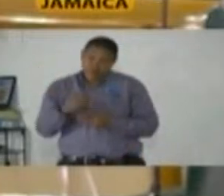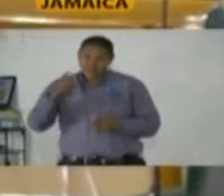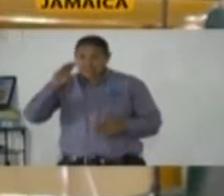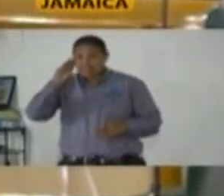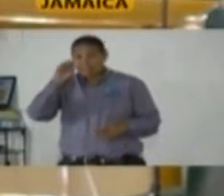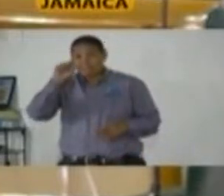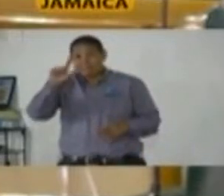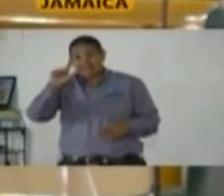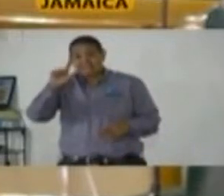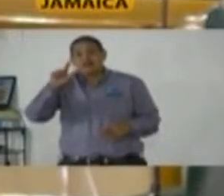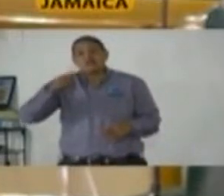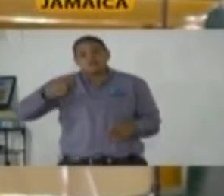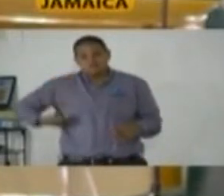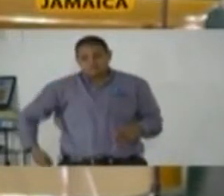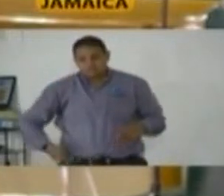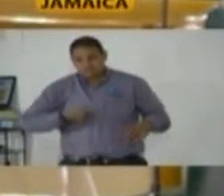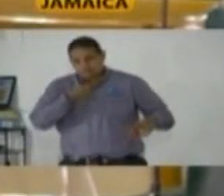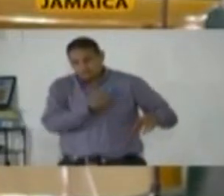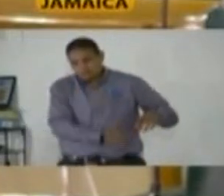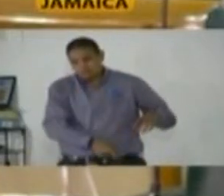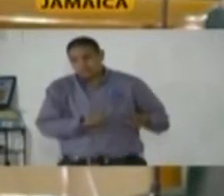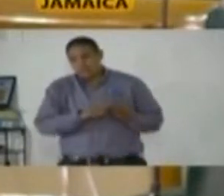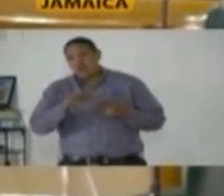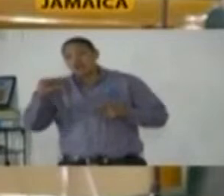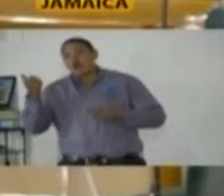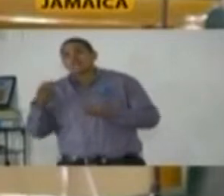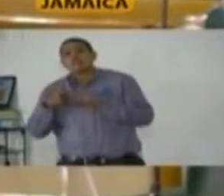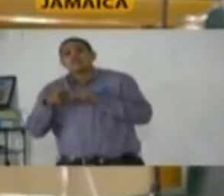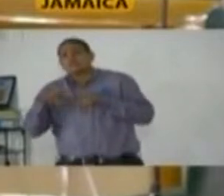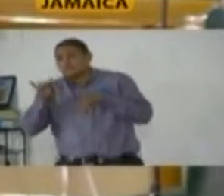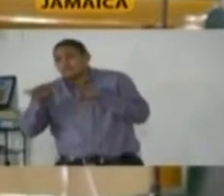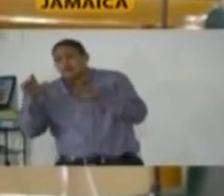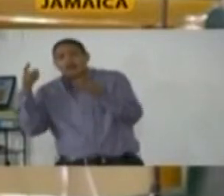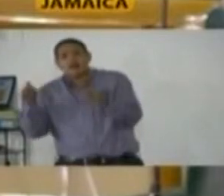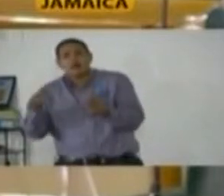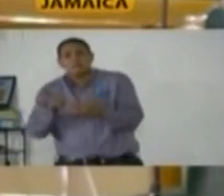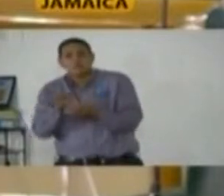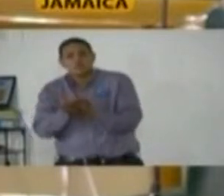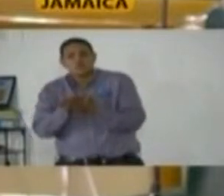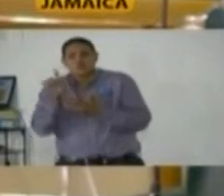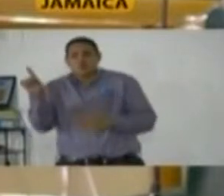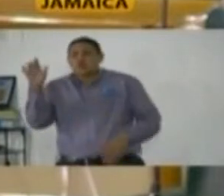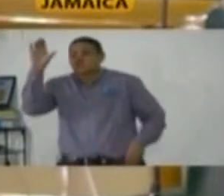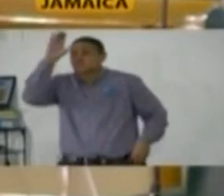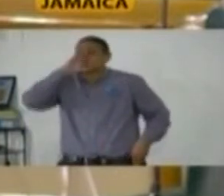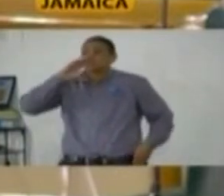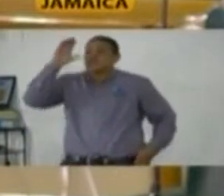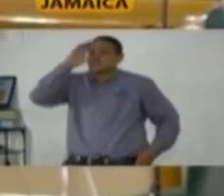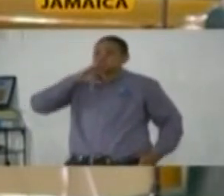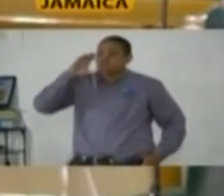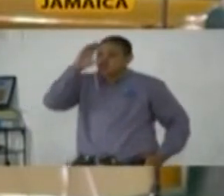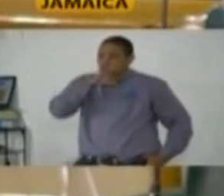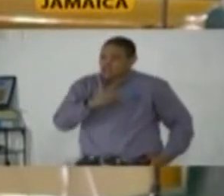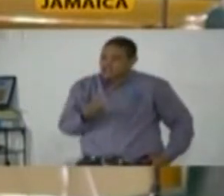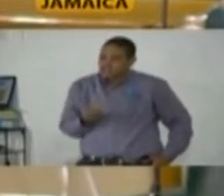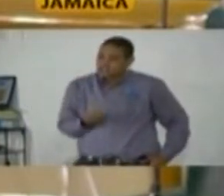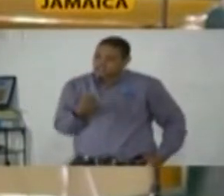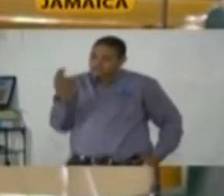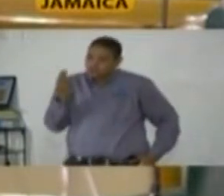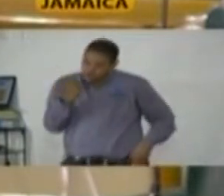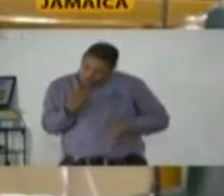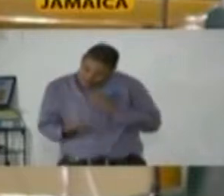Another 9 are being installed in selected schools. Searches aided by the use of these